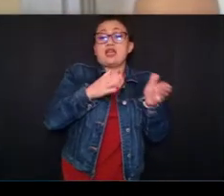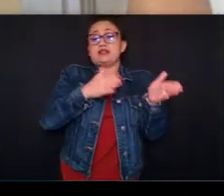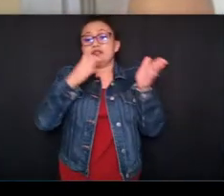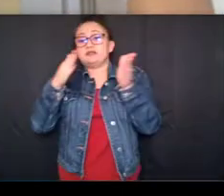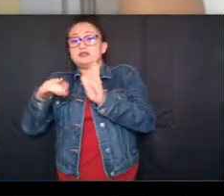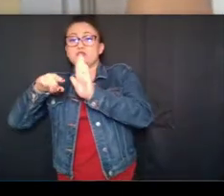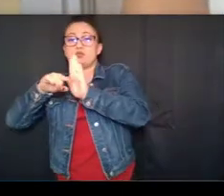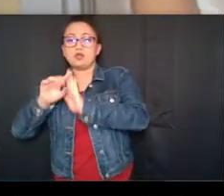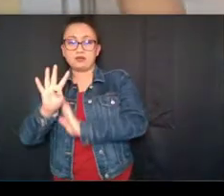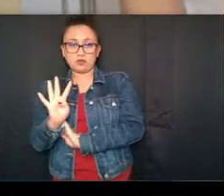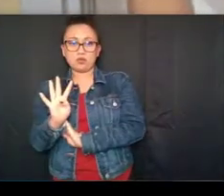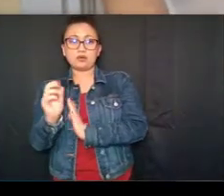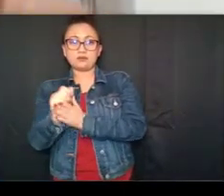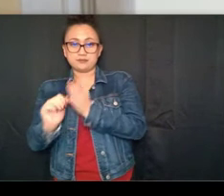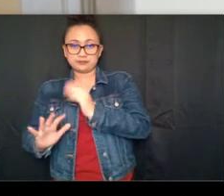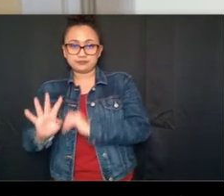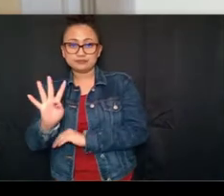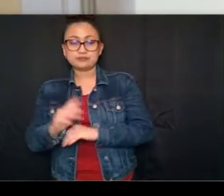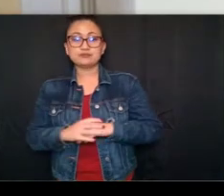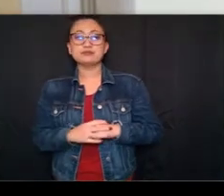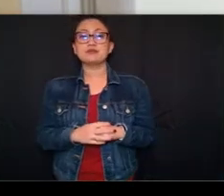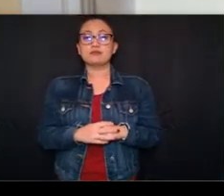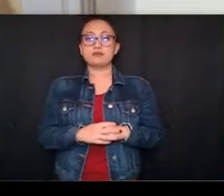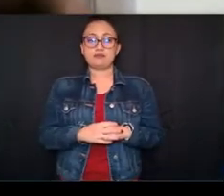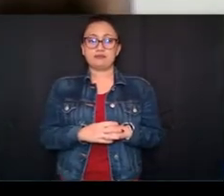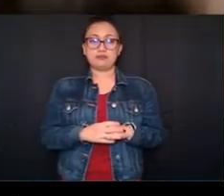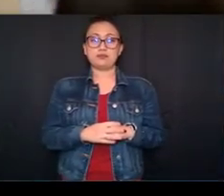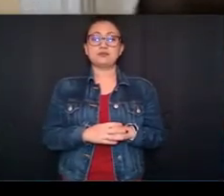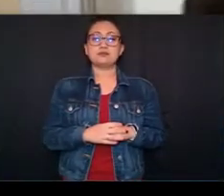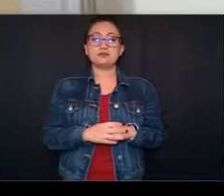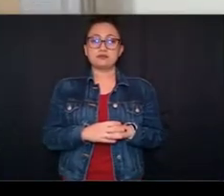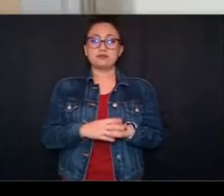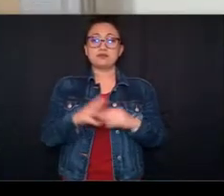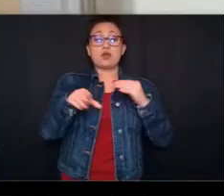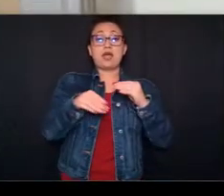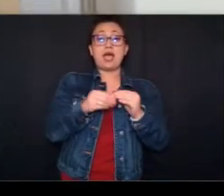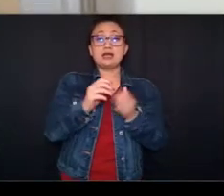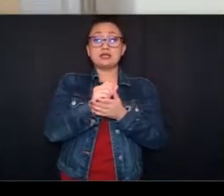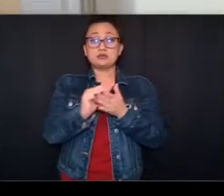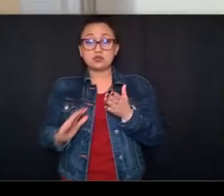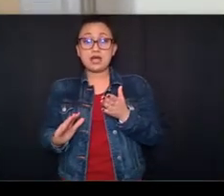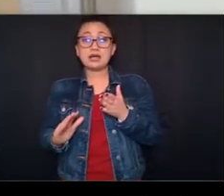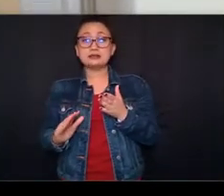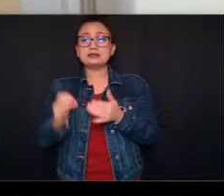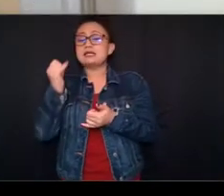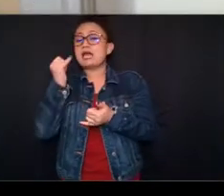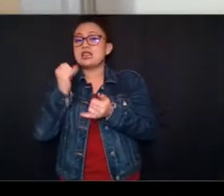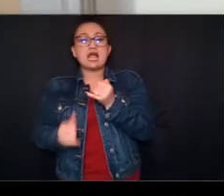important, this is the next thing we do, and this is the last thing we do. So adding and subtracting basically is always going